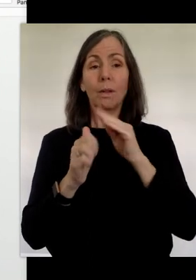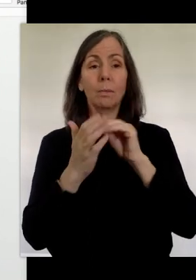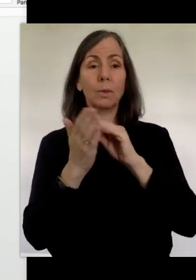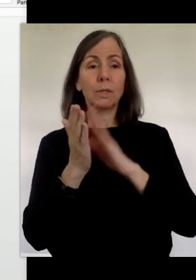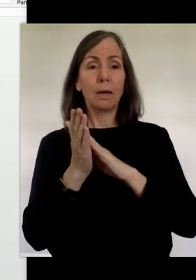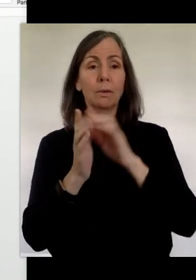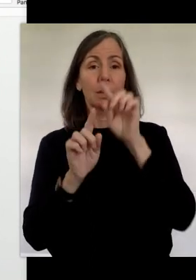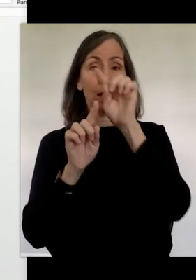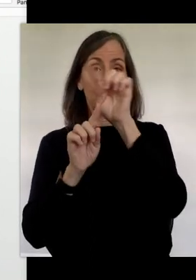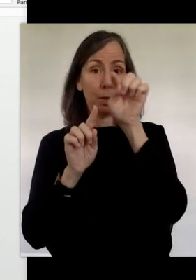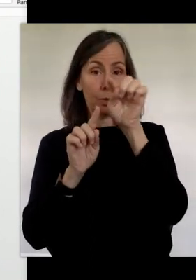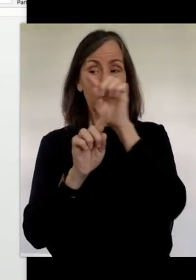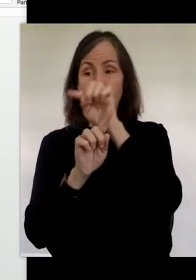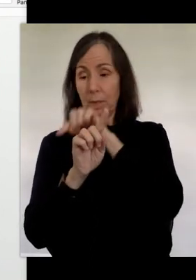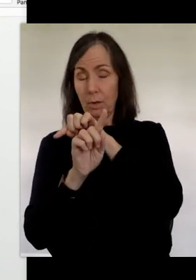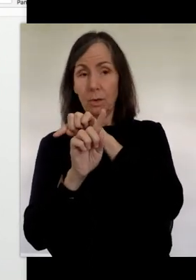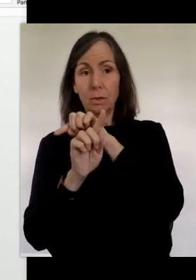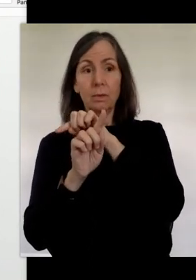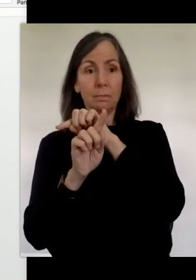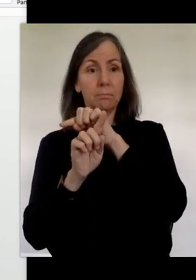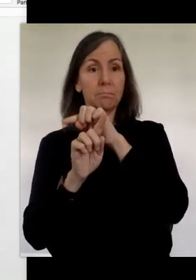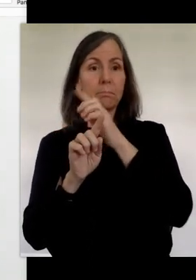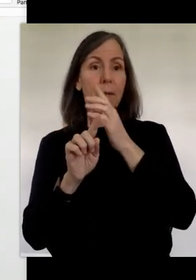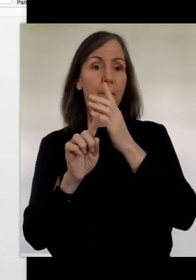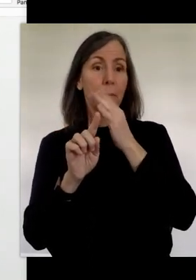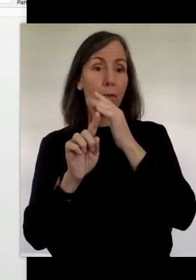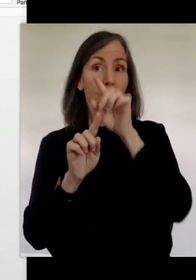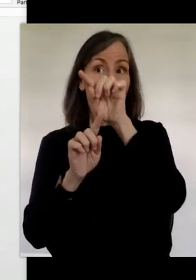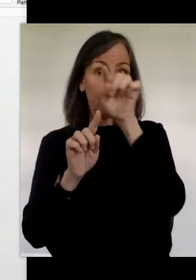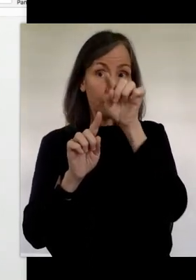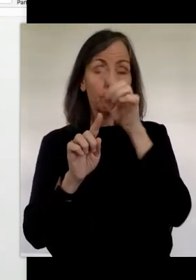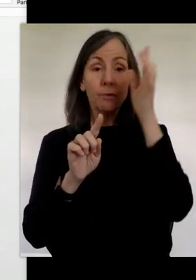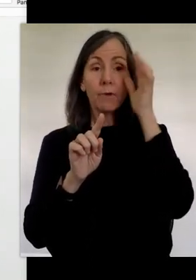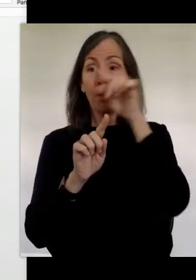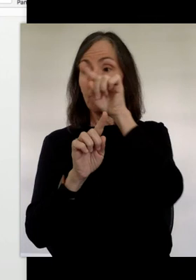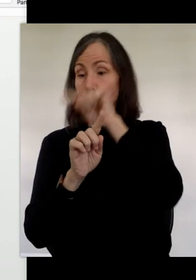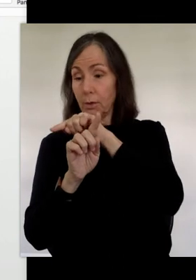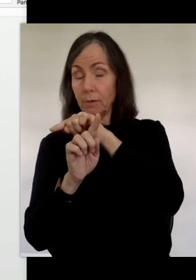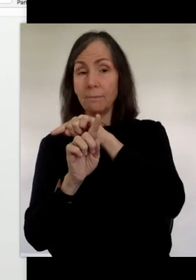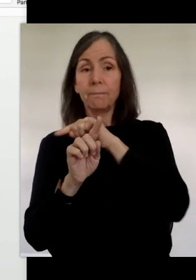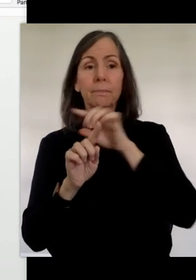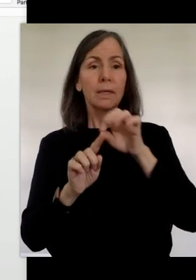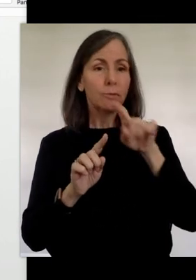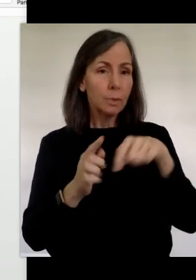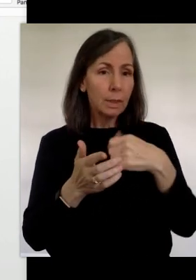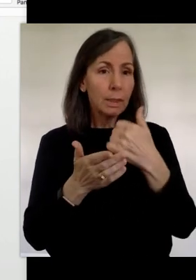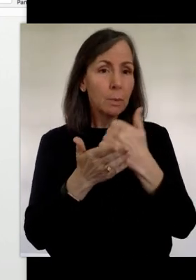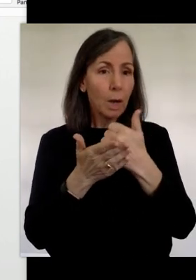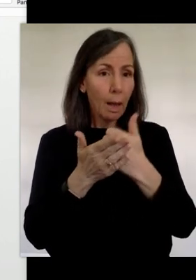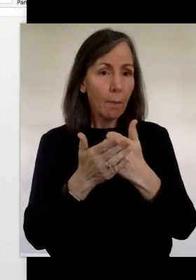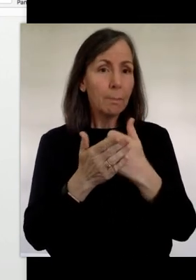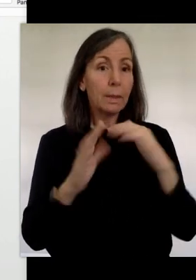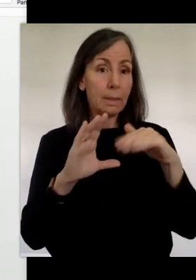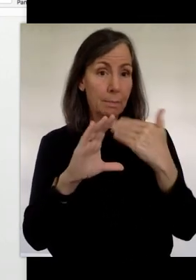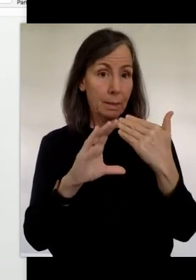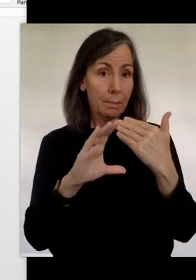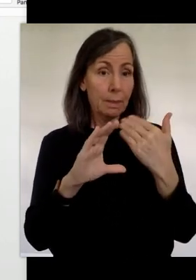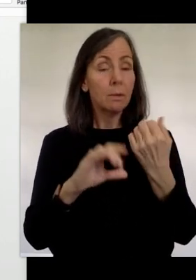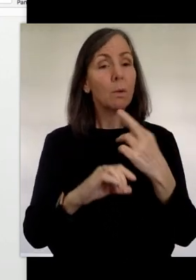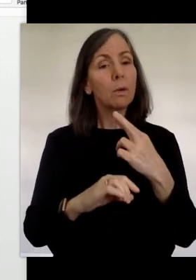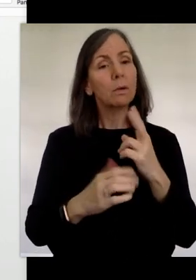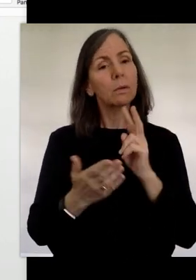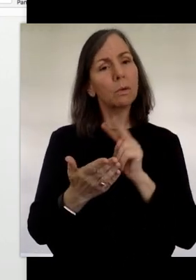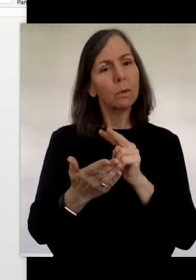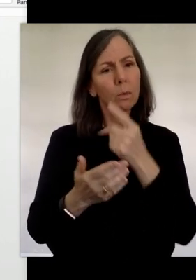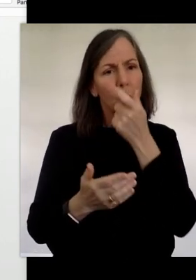percentage. If you would like more help, email. Otherwise, you can look at the video from